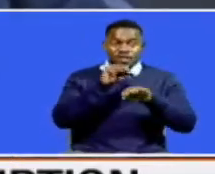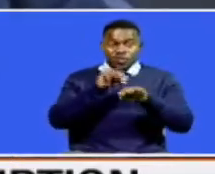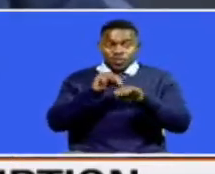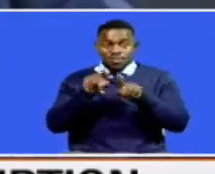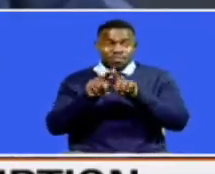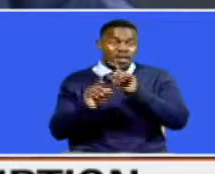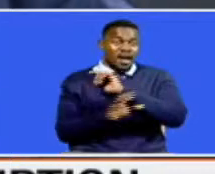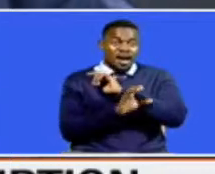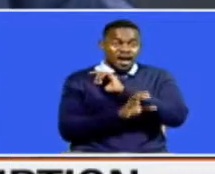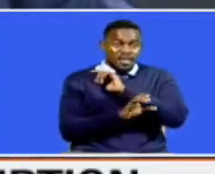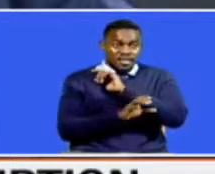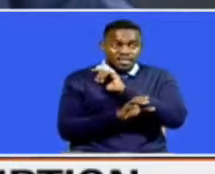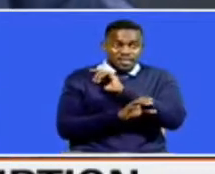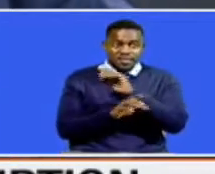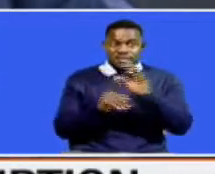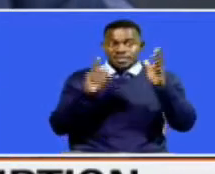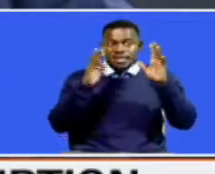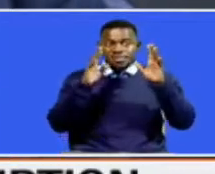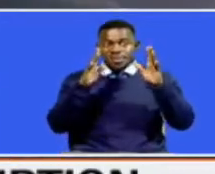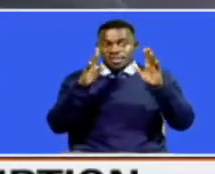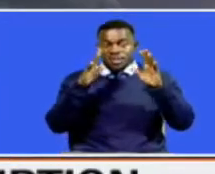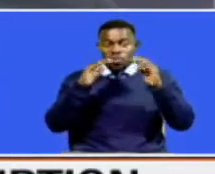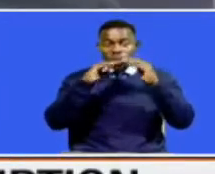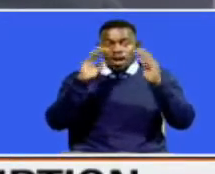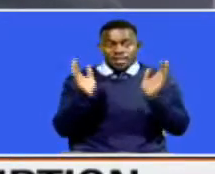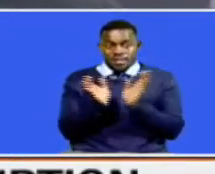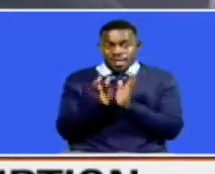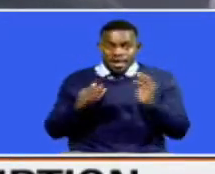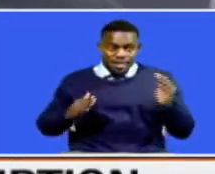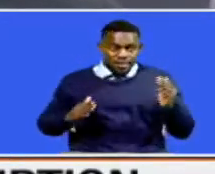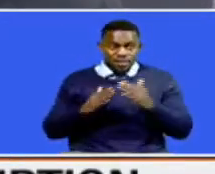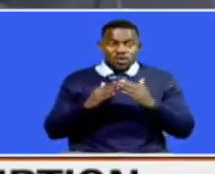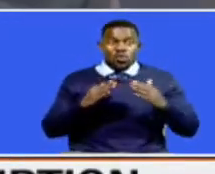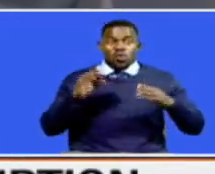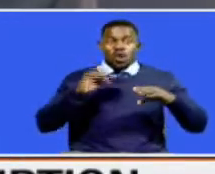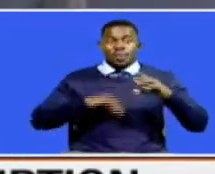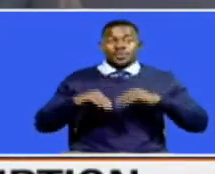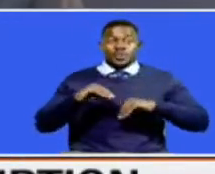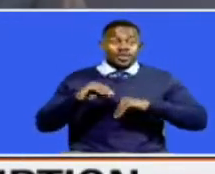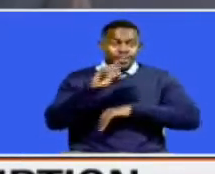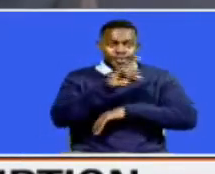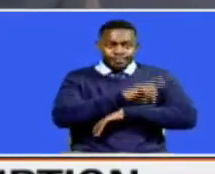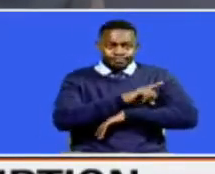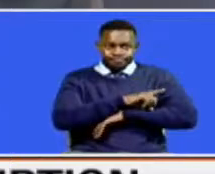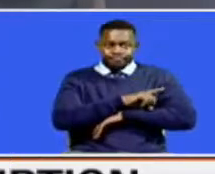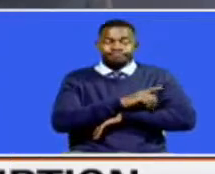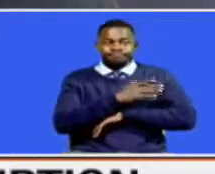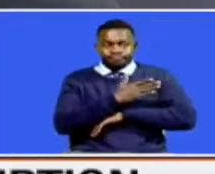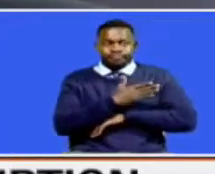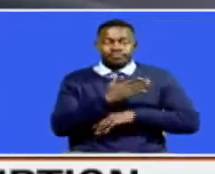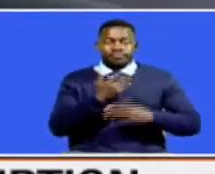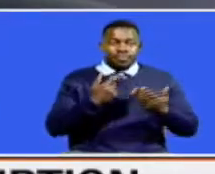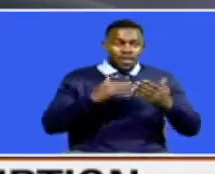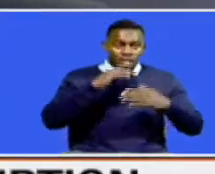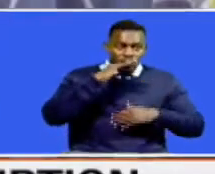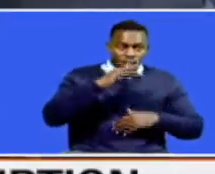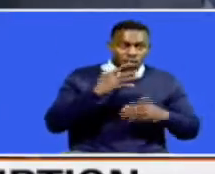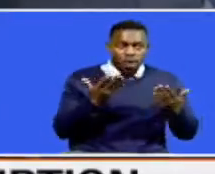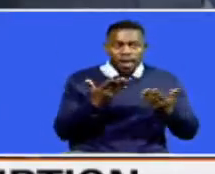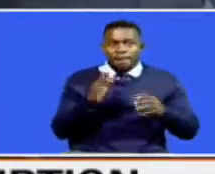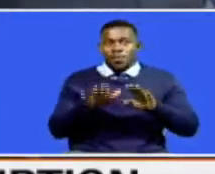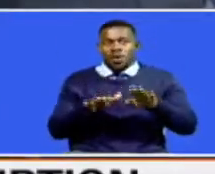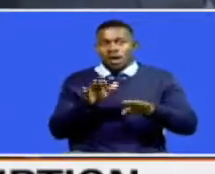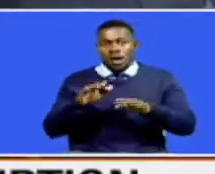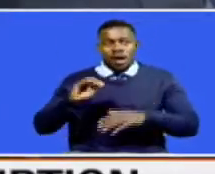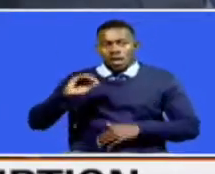Saturday, the government has been challenged on its commitment to fight the vice. Speaking at a public lecture in Murang'a County, which will host this